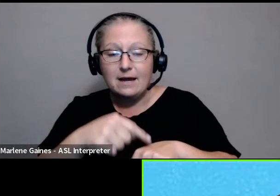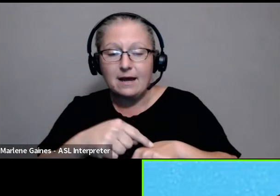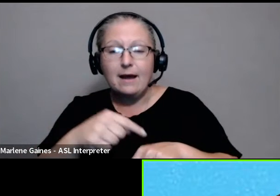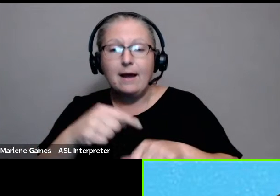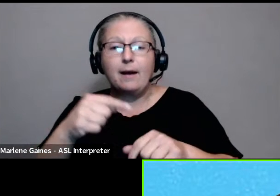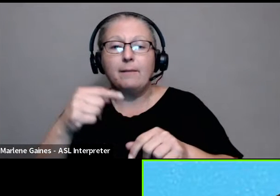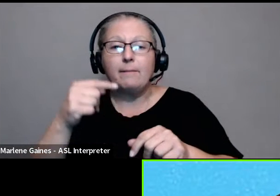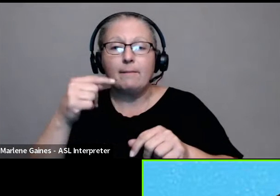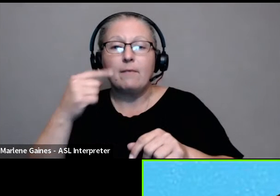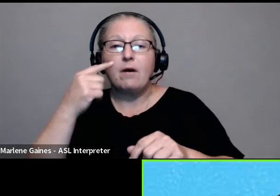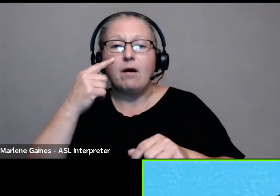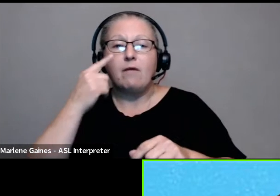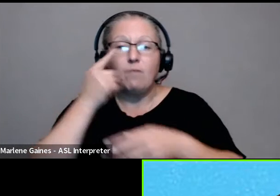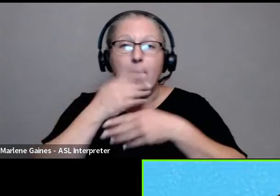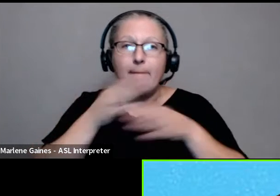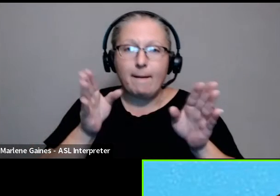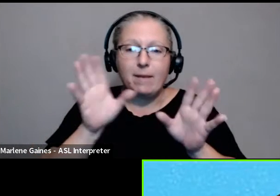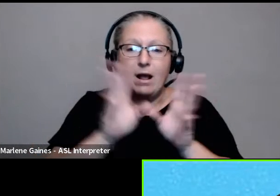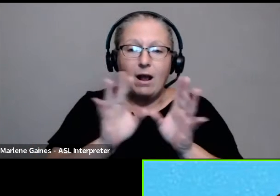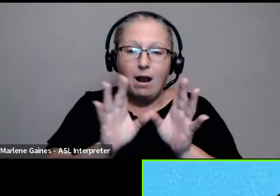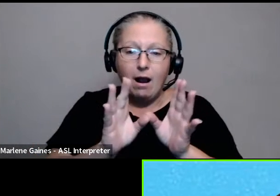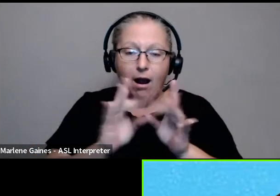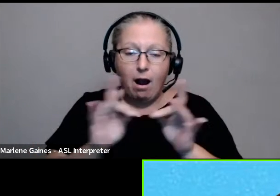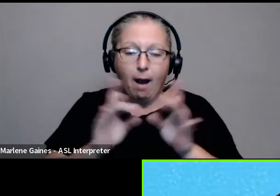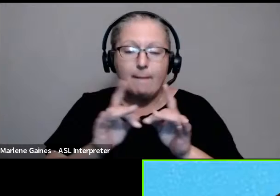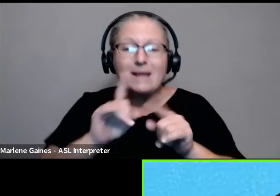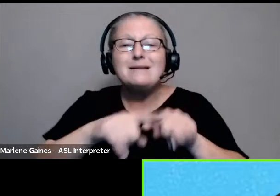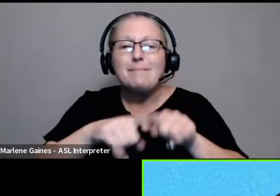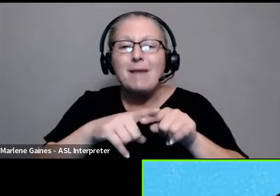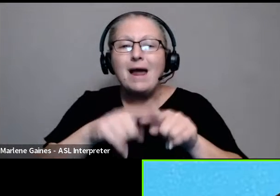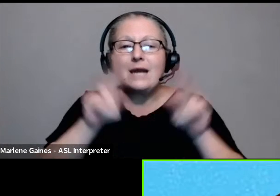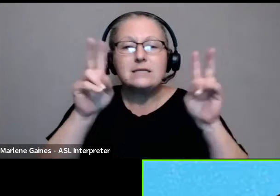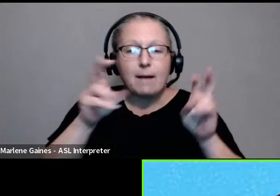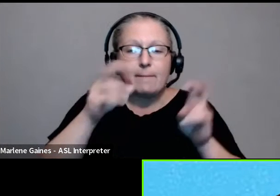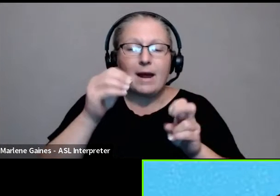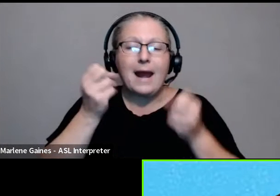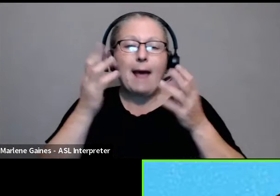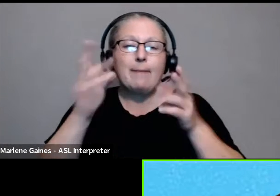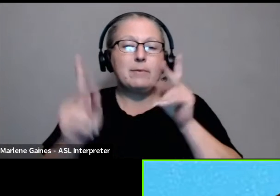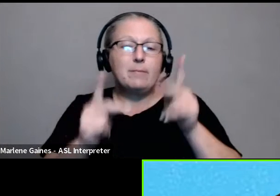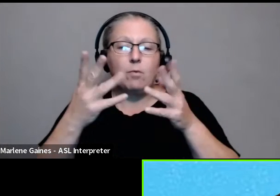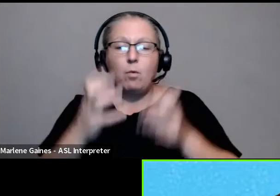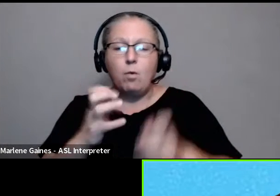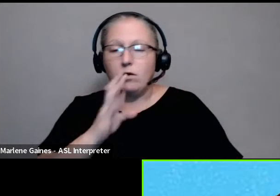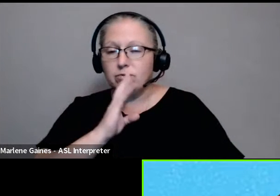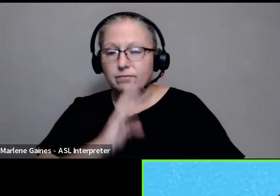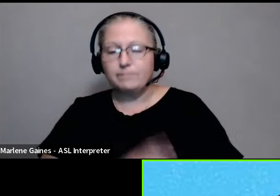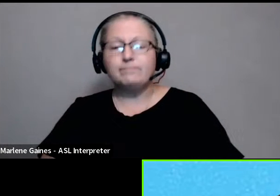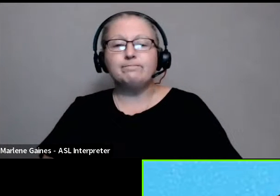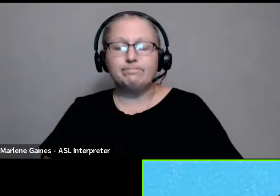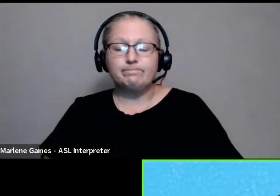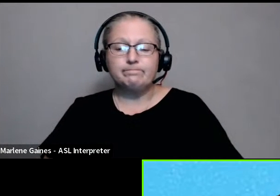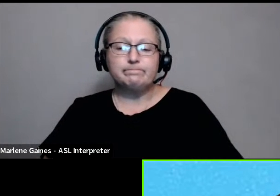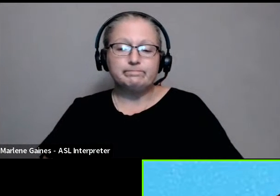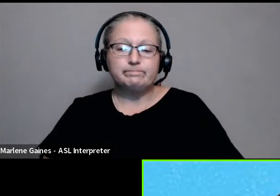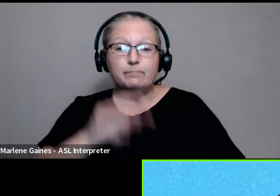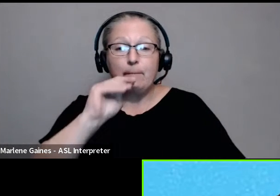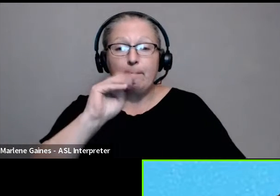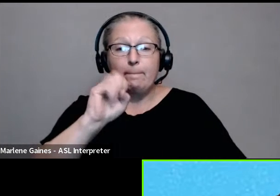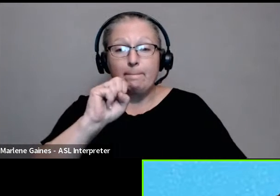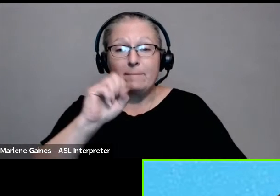for public comment depending upon the topic and number of persons wishing to be heard. Ms.